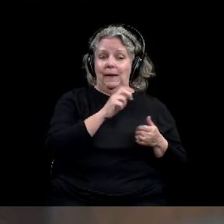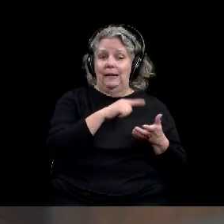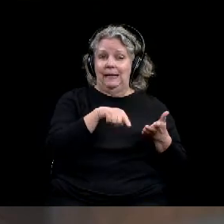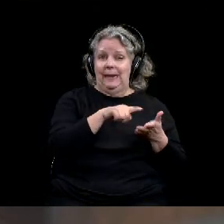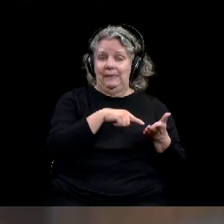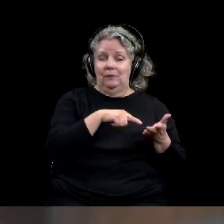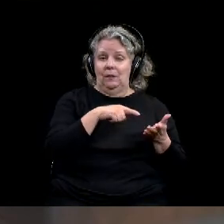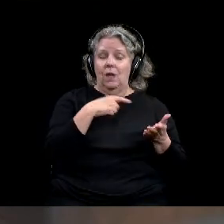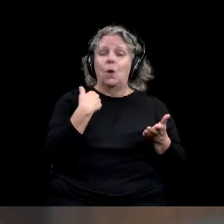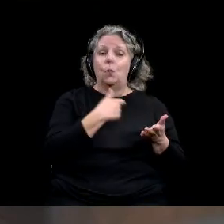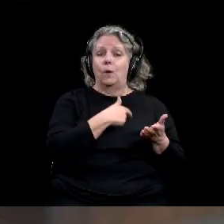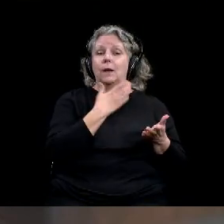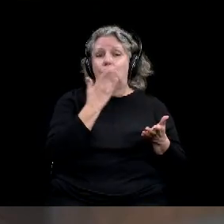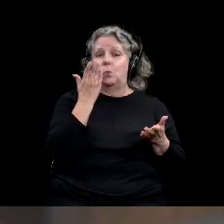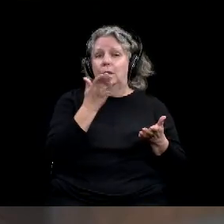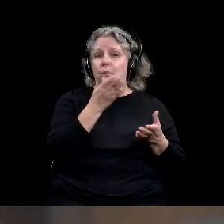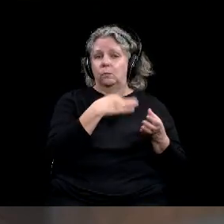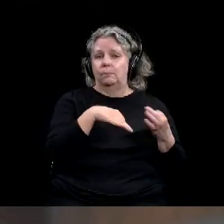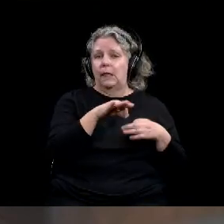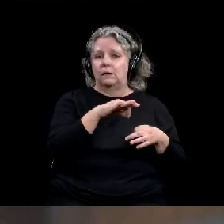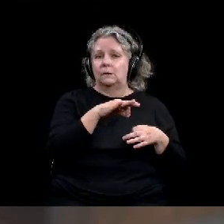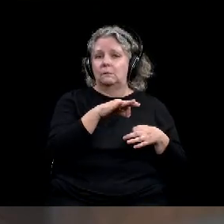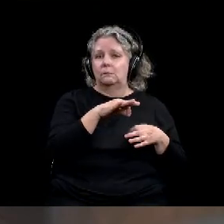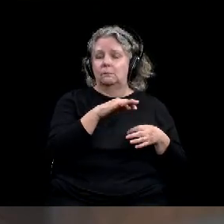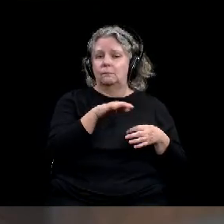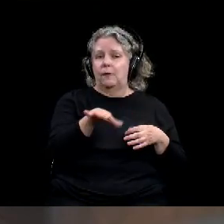if someone, in the event that someone does not.